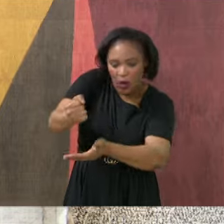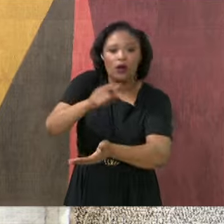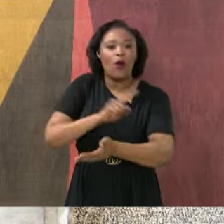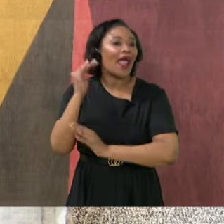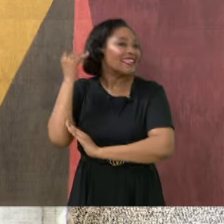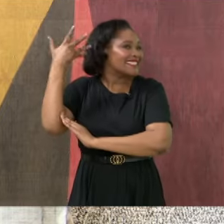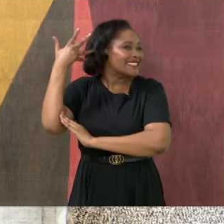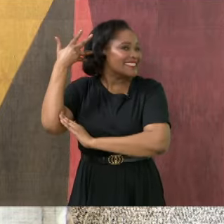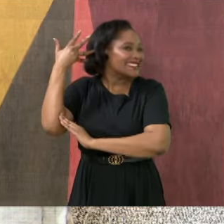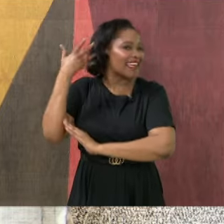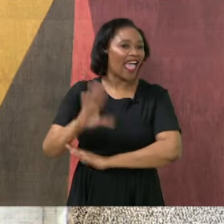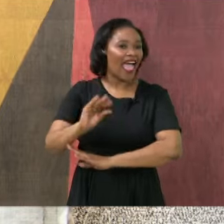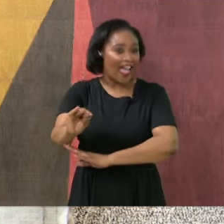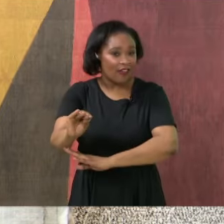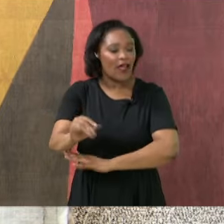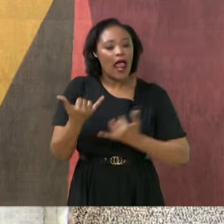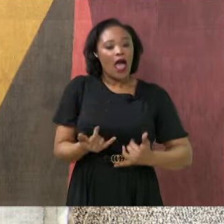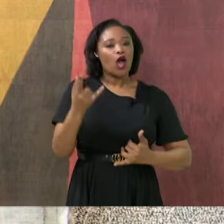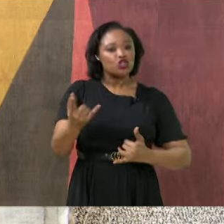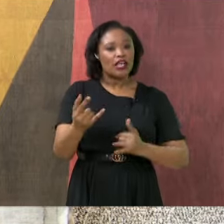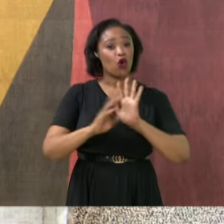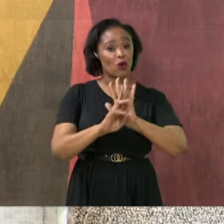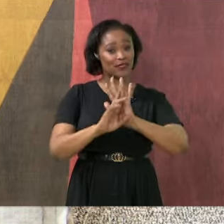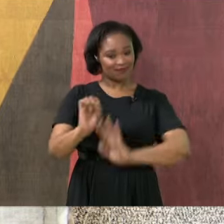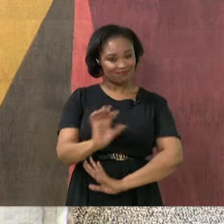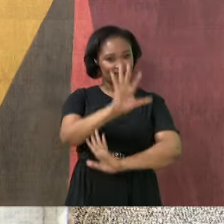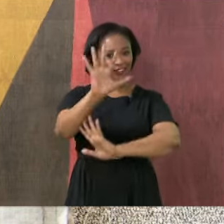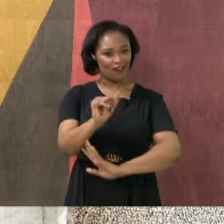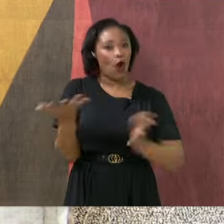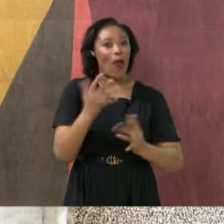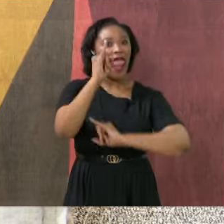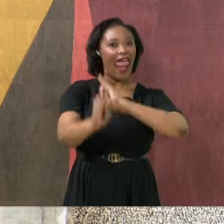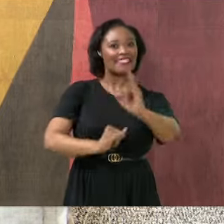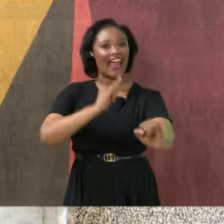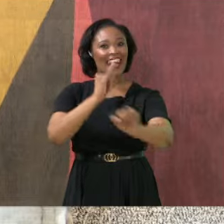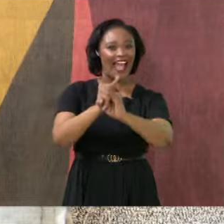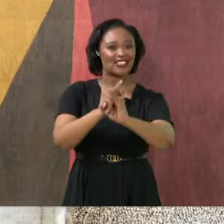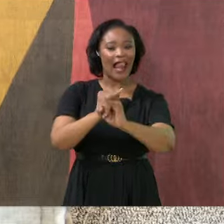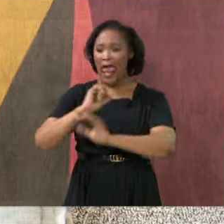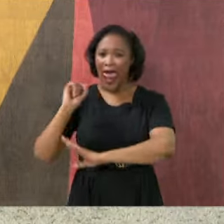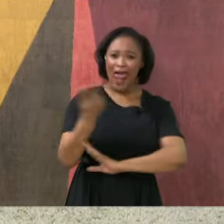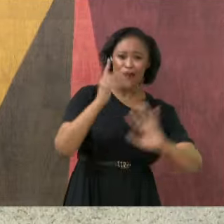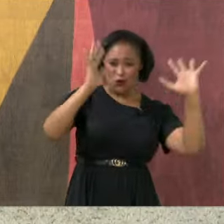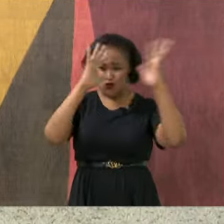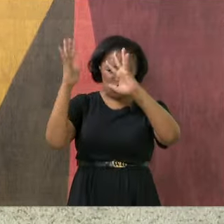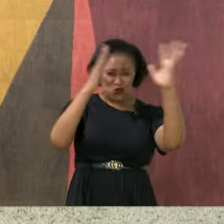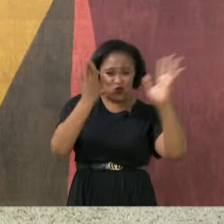that we love, the queen who's going to be representing us on international stages, and our head girl of the country. Everybody, Mia LaRue!